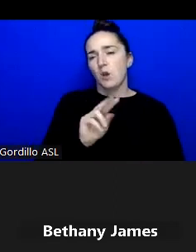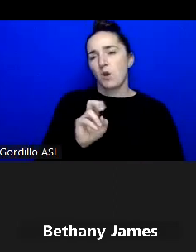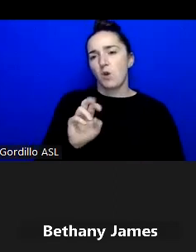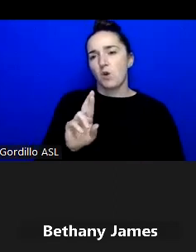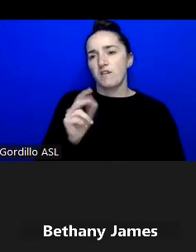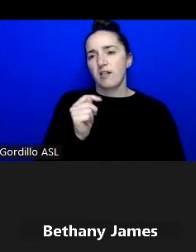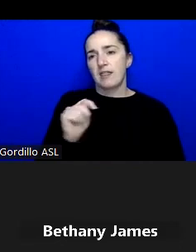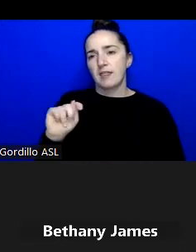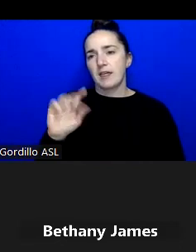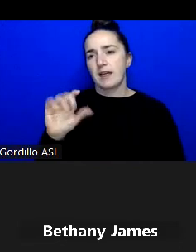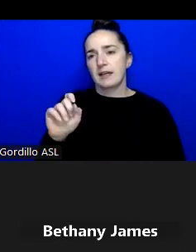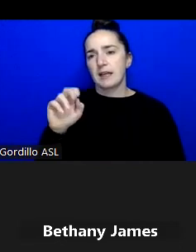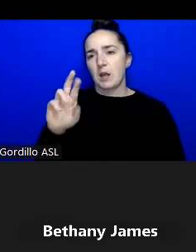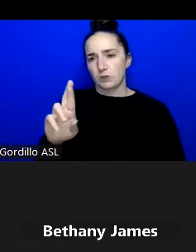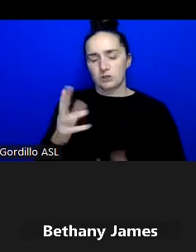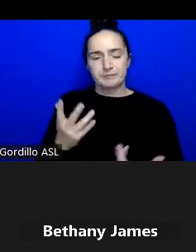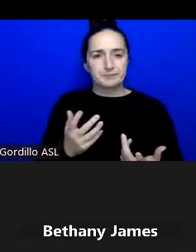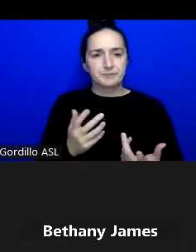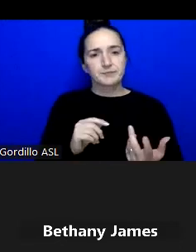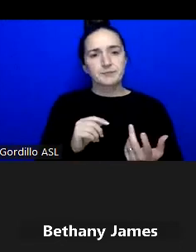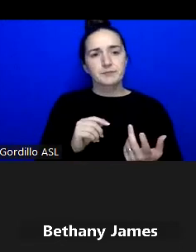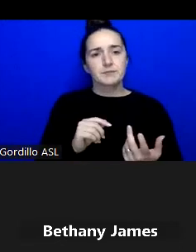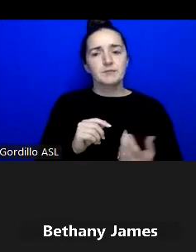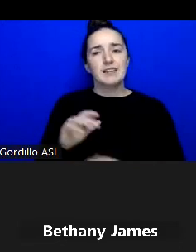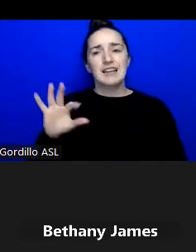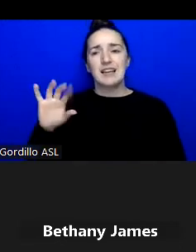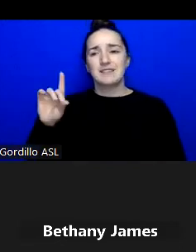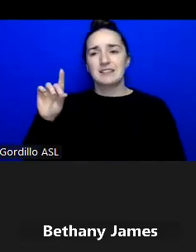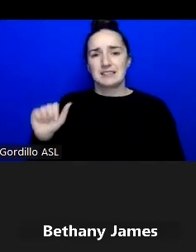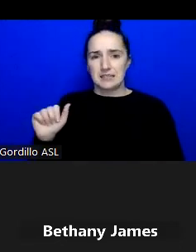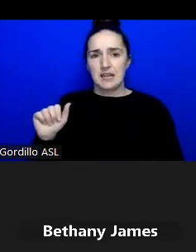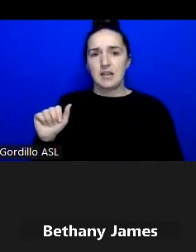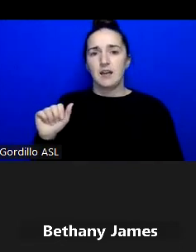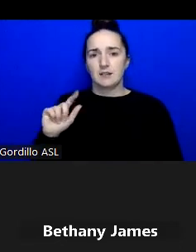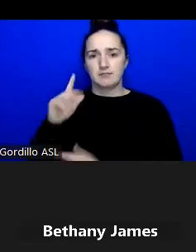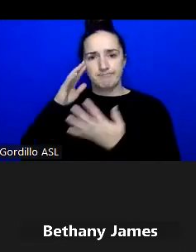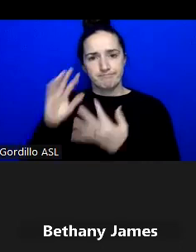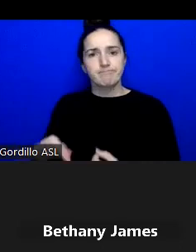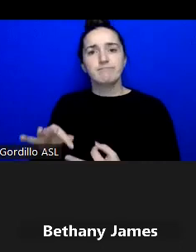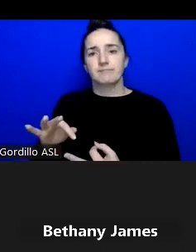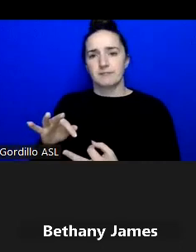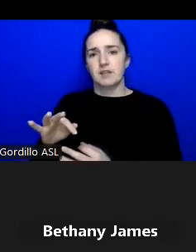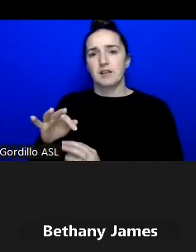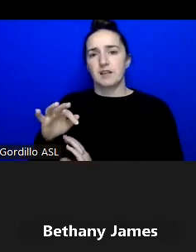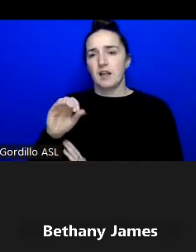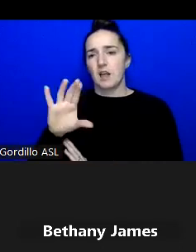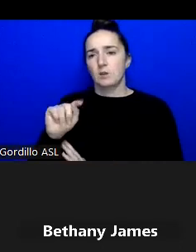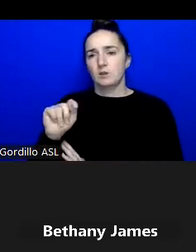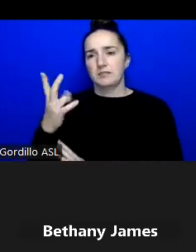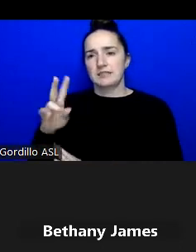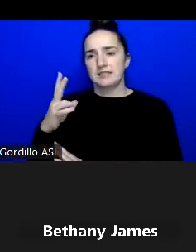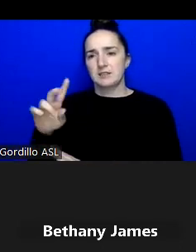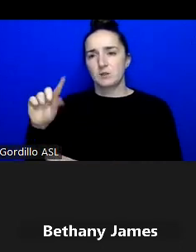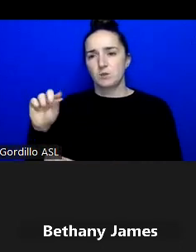rule on this categorization of devices went into effect October 17th of 2022. And they did have some various